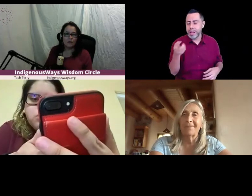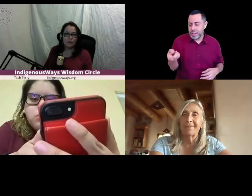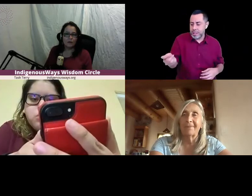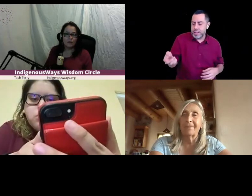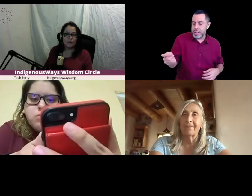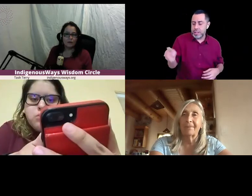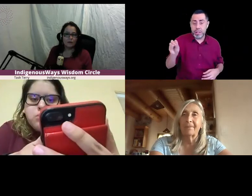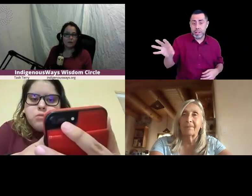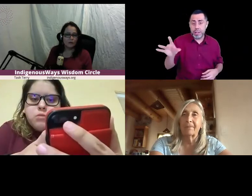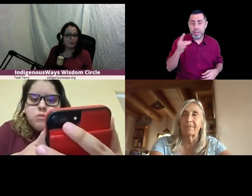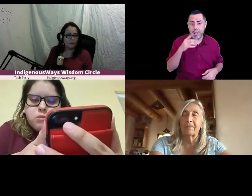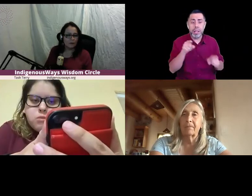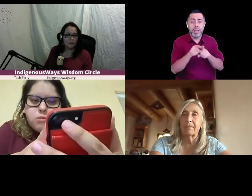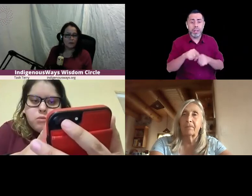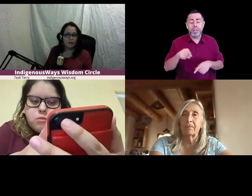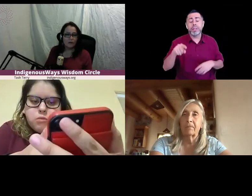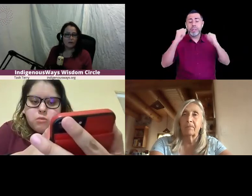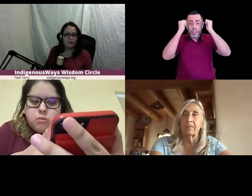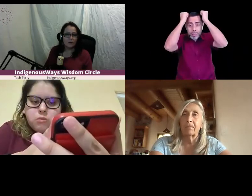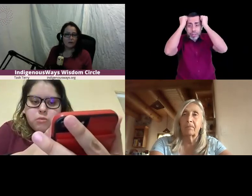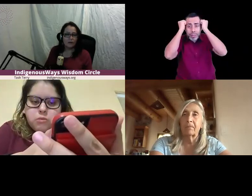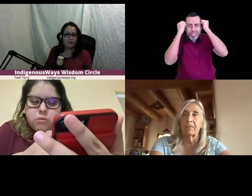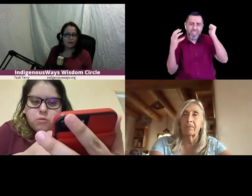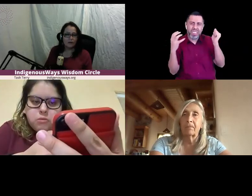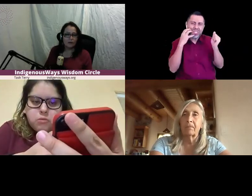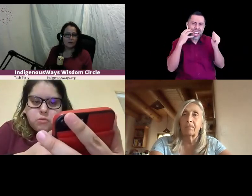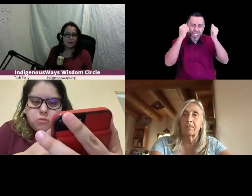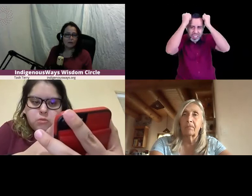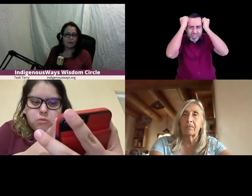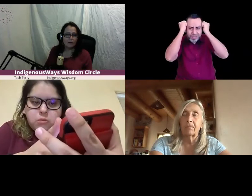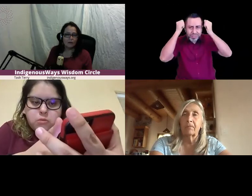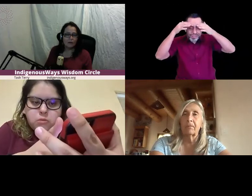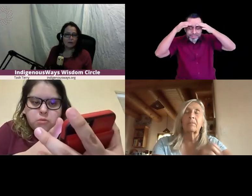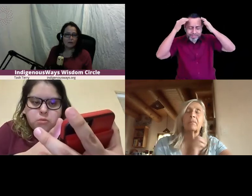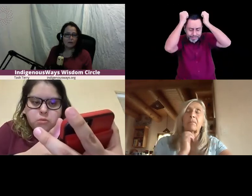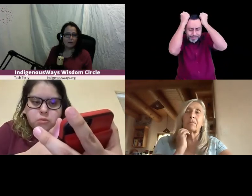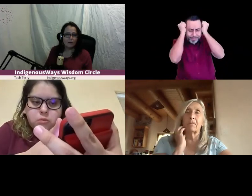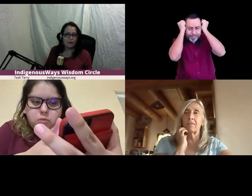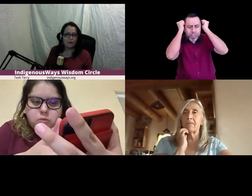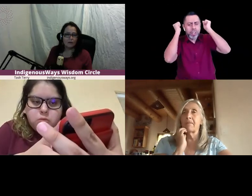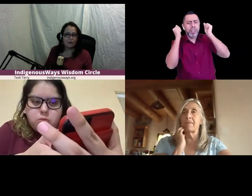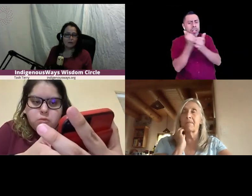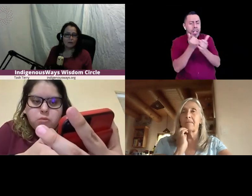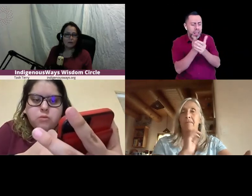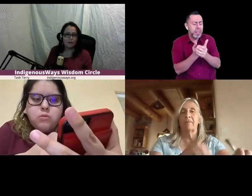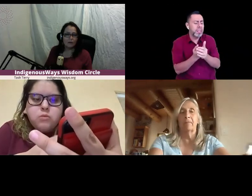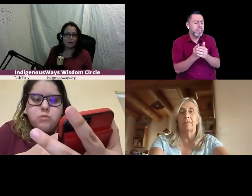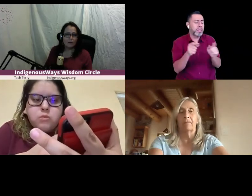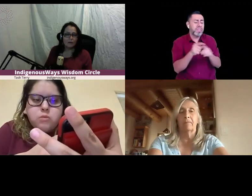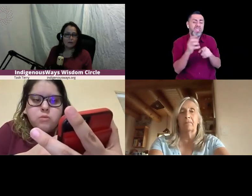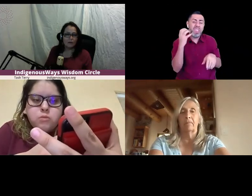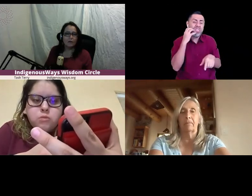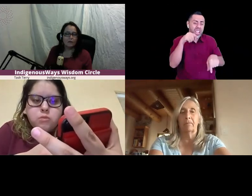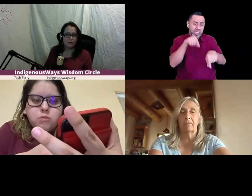be a good one. Some thick socks. Sweatshirt, probably size